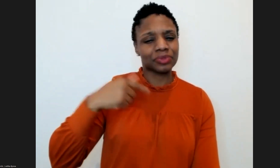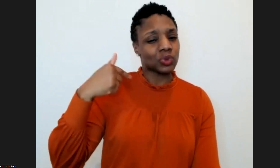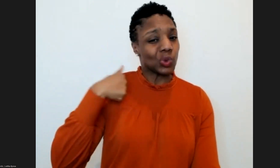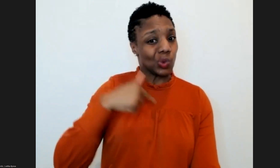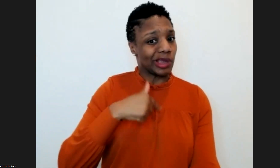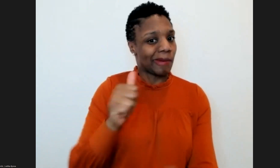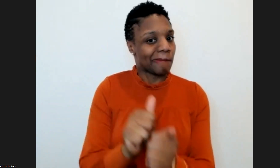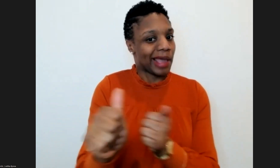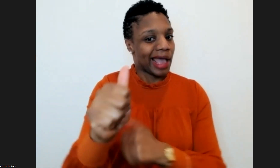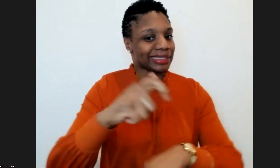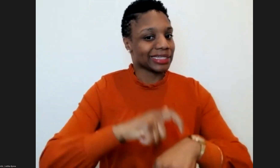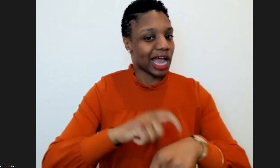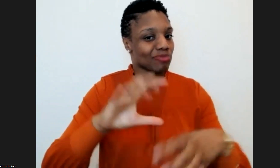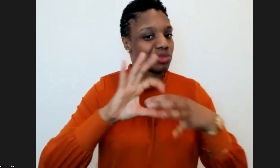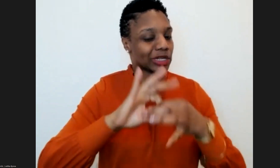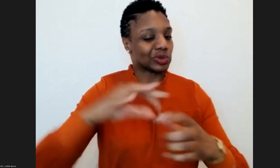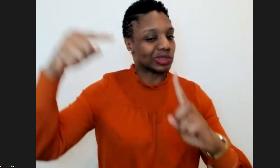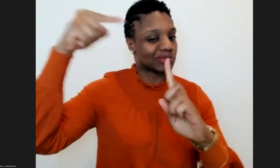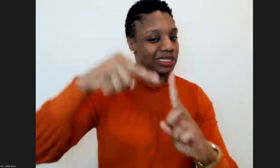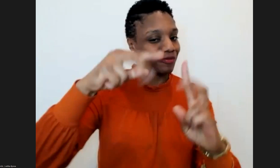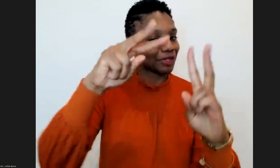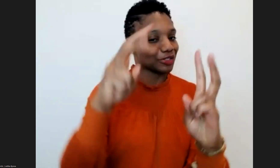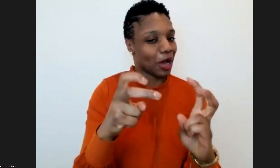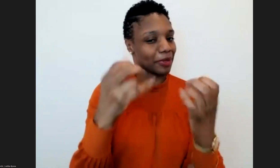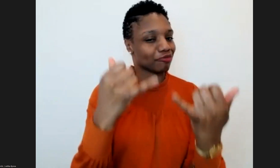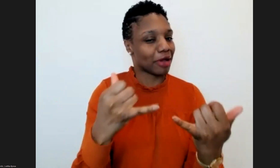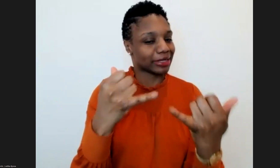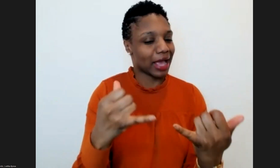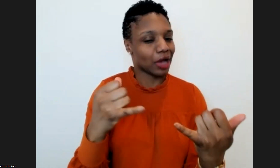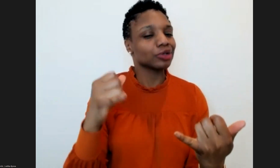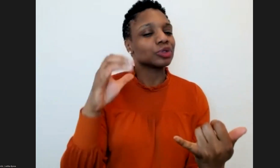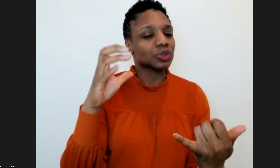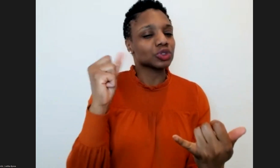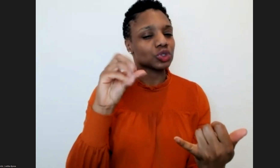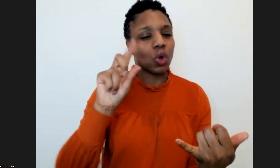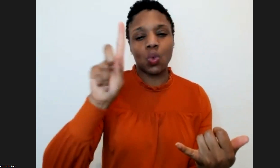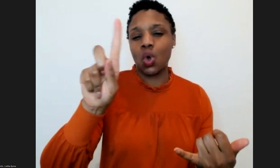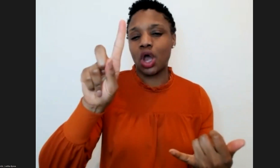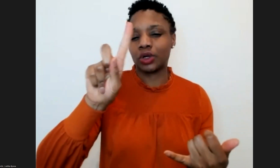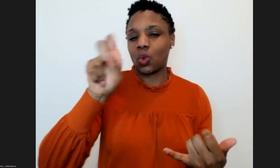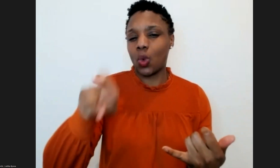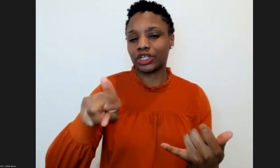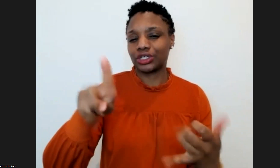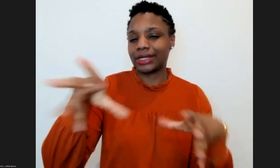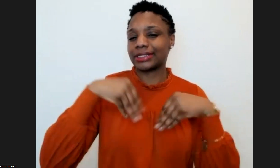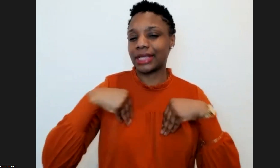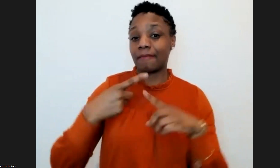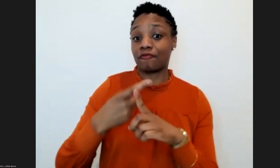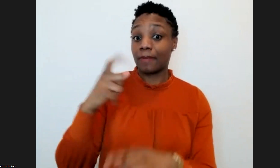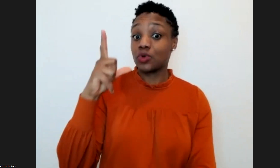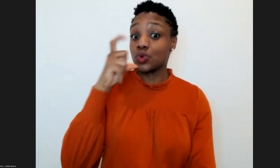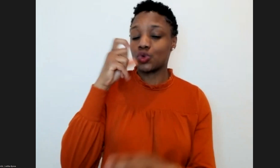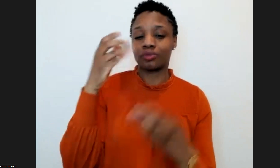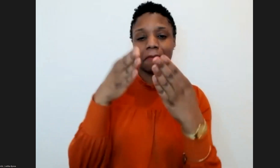this agenda item, but I think if there's one question, we can take that one question from the public, and then we'll move on